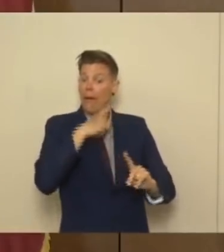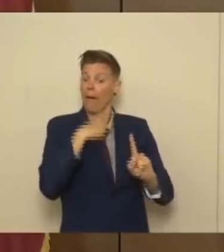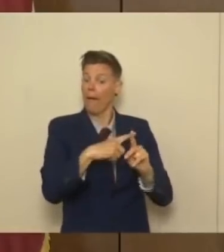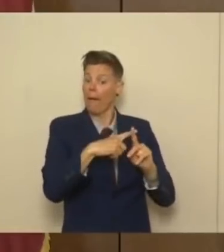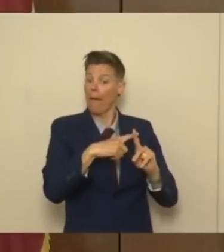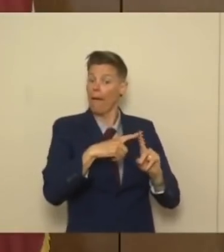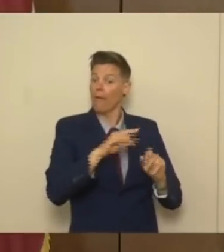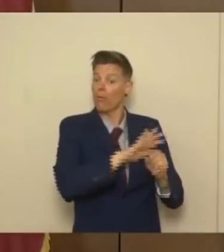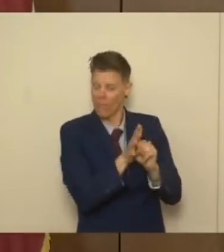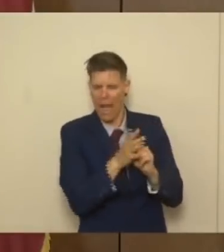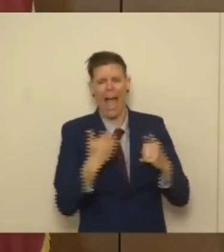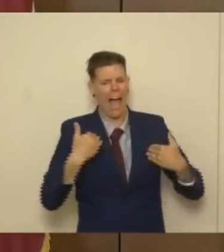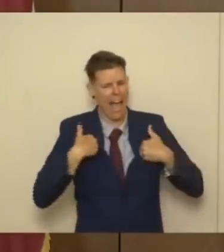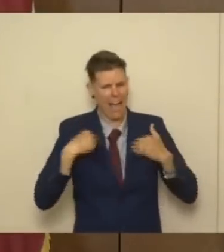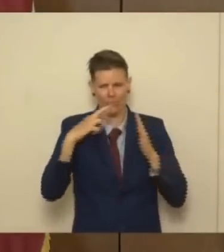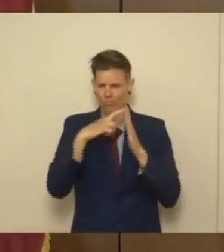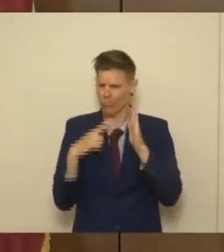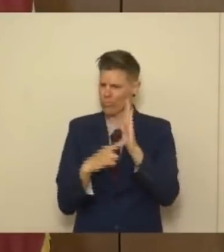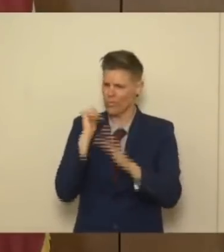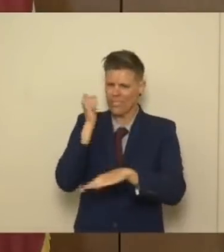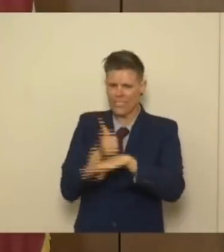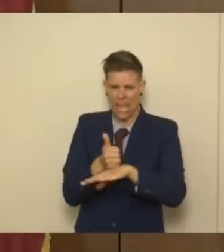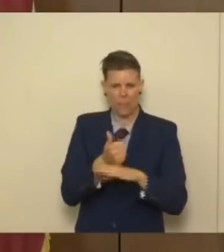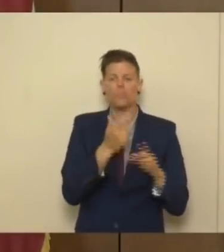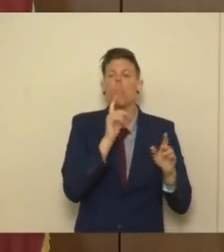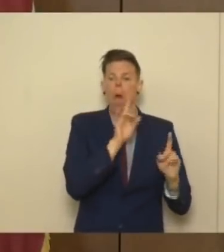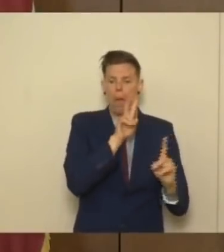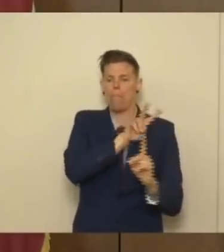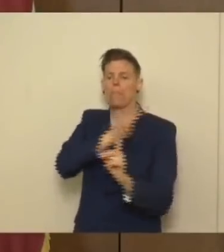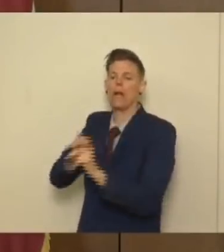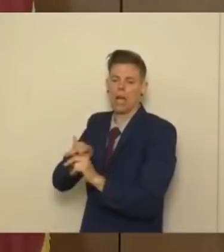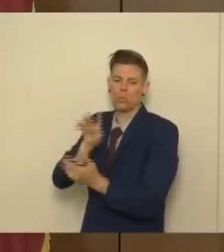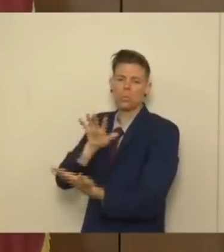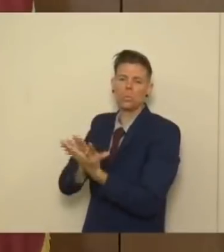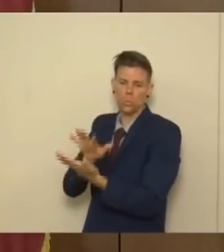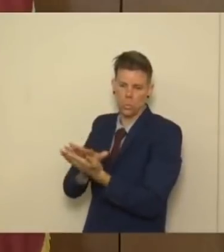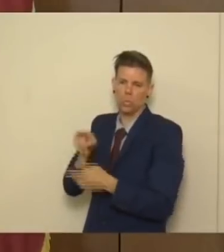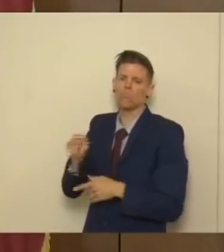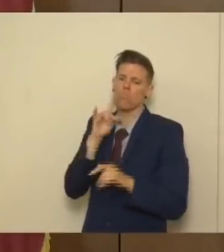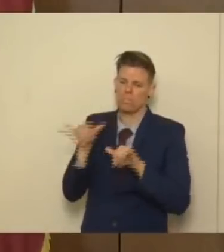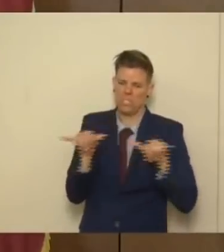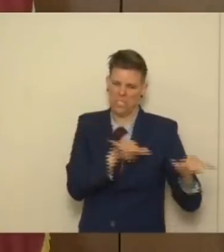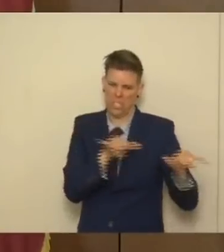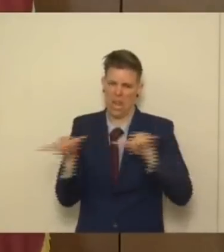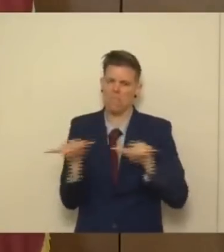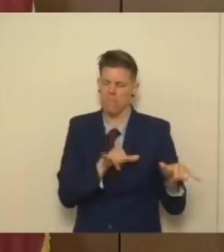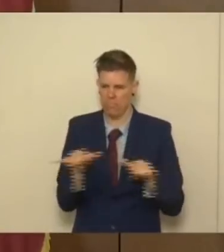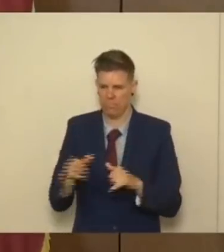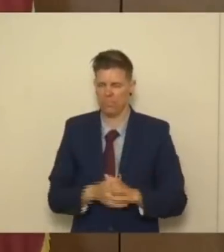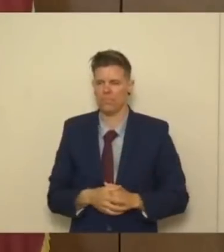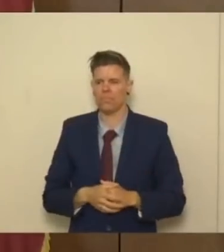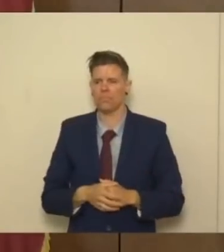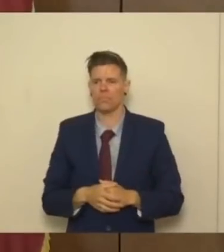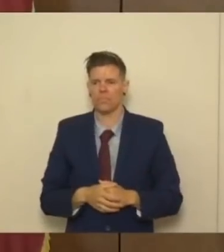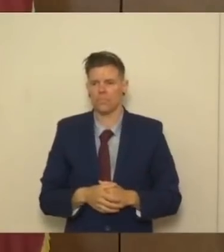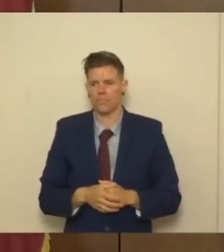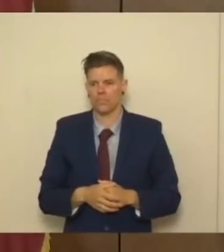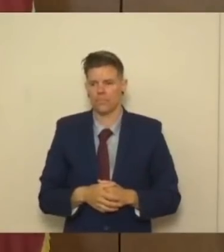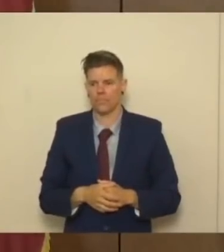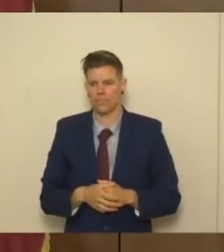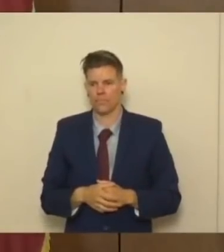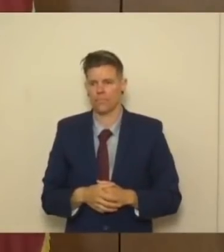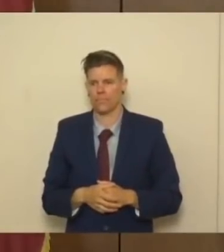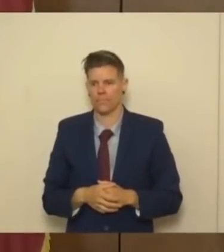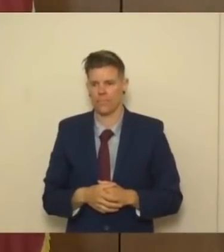will apply, which would mean staff and potentially students COVID-19 tested at a school